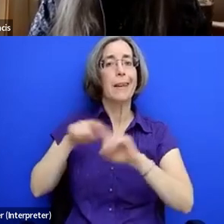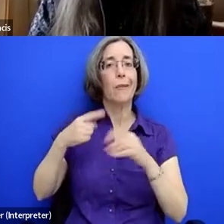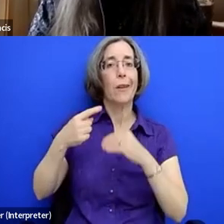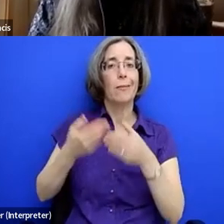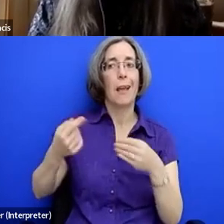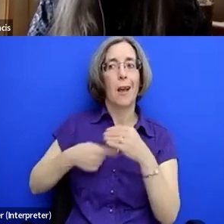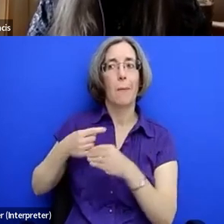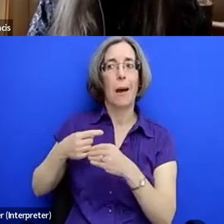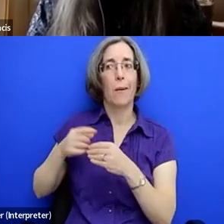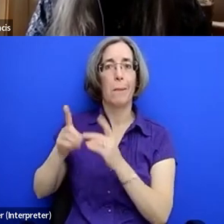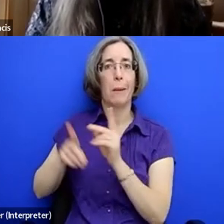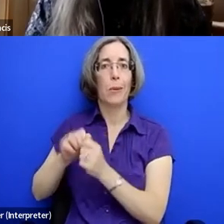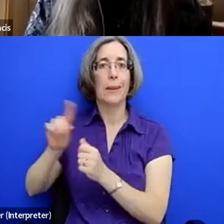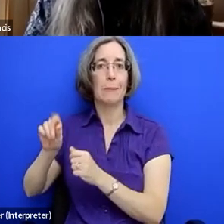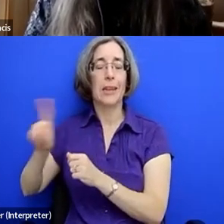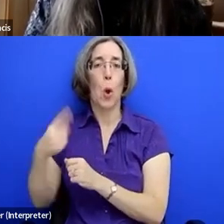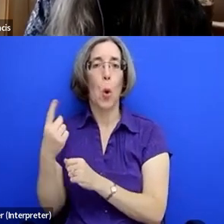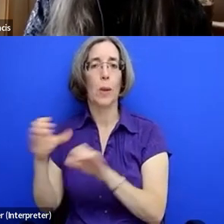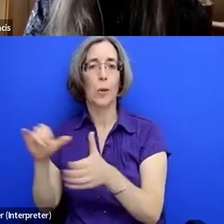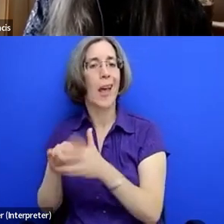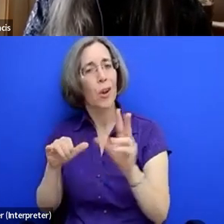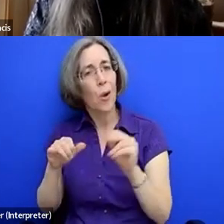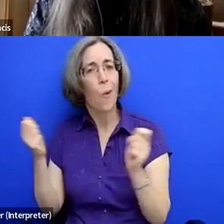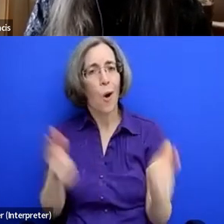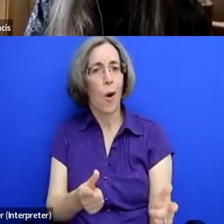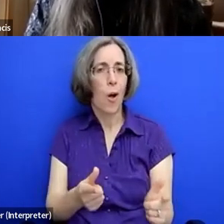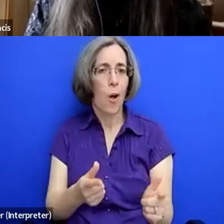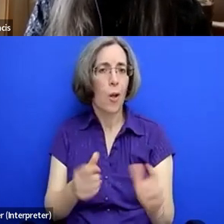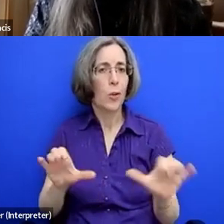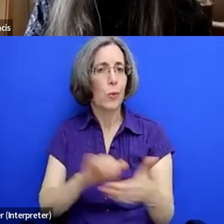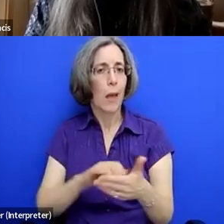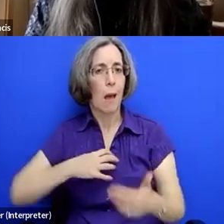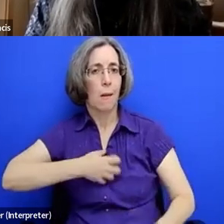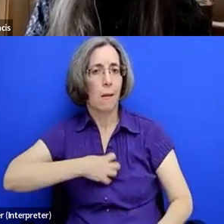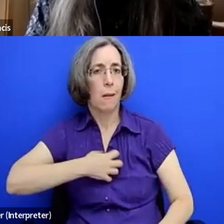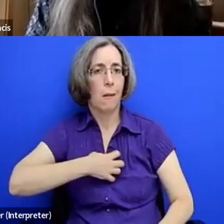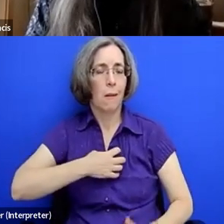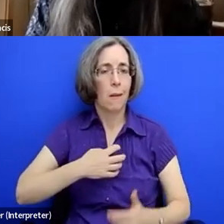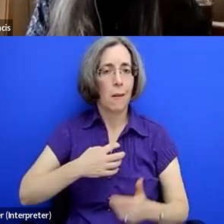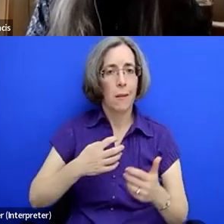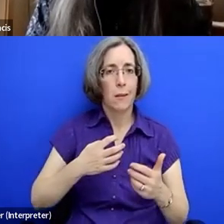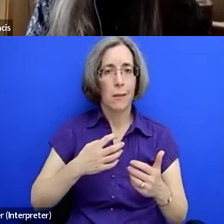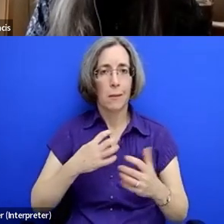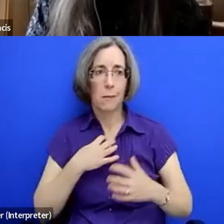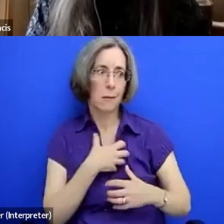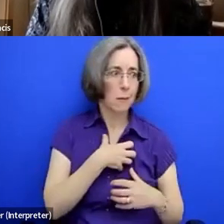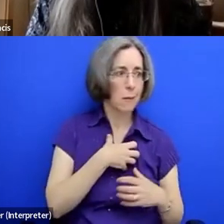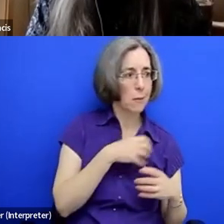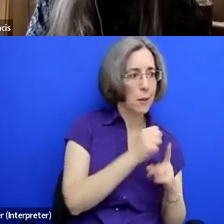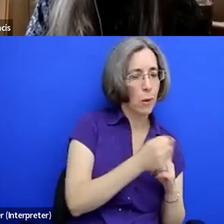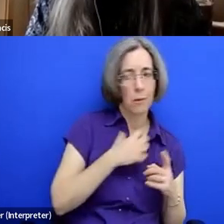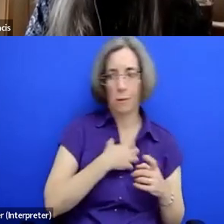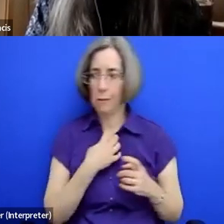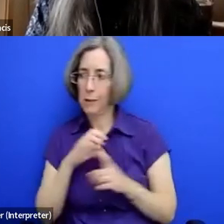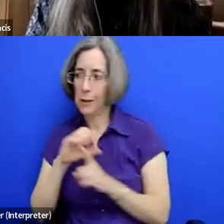others. I think we all have to be aware of where we are from the identity perspective and situational perspective and relational perspective, and right. We change that every